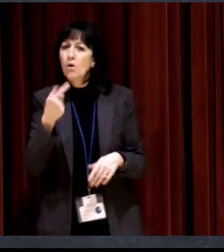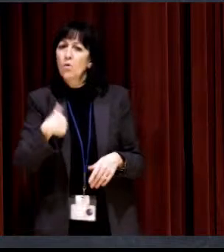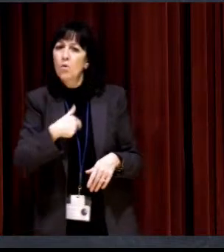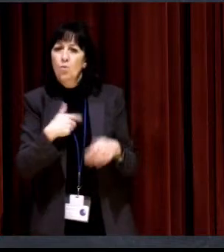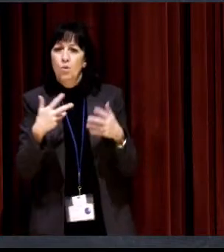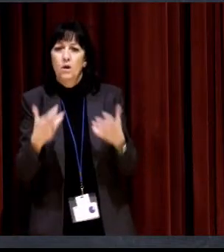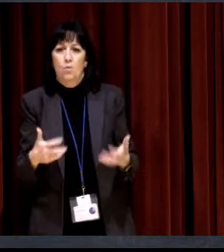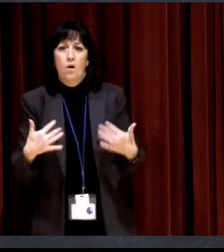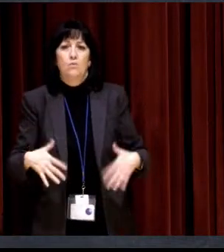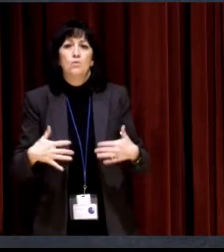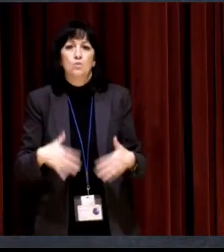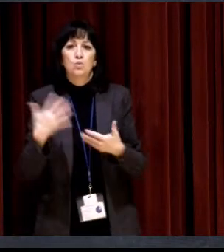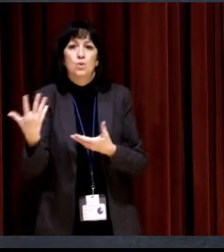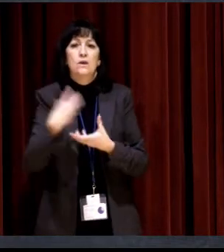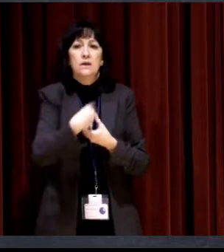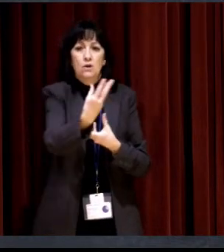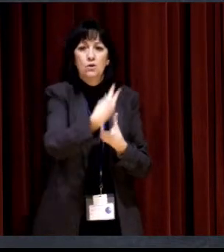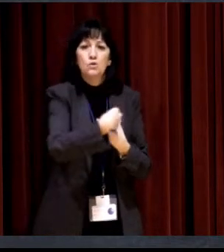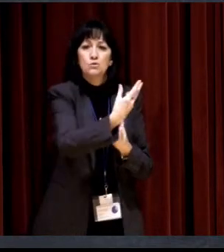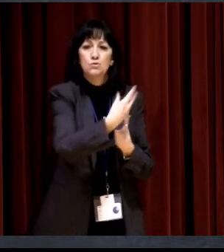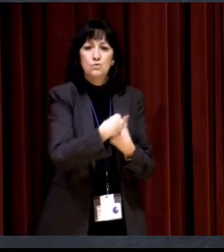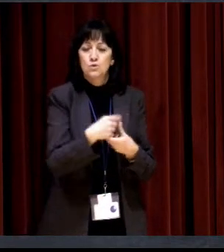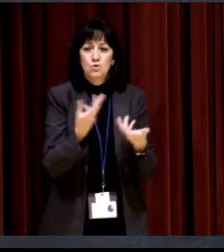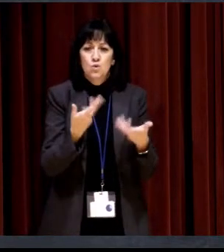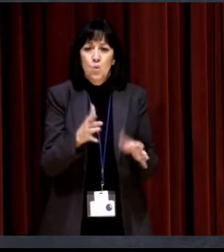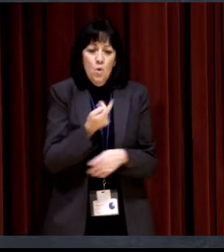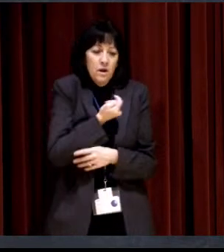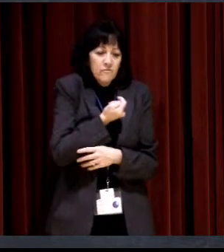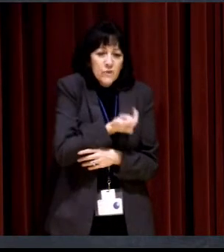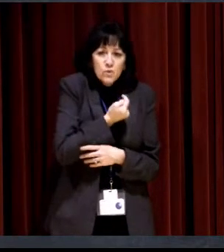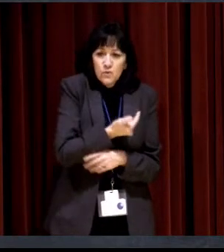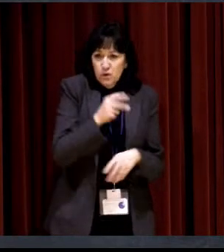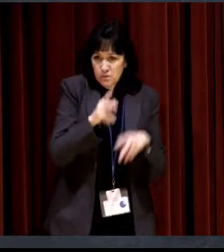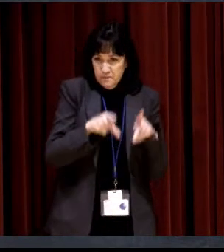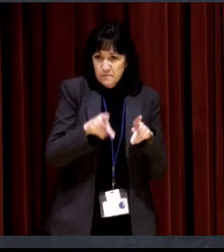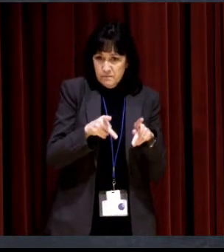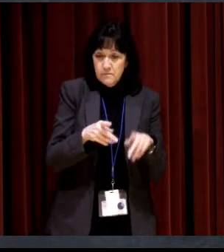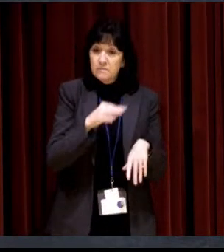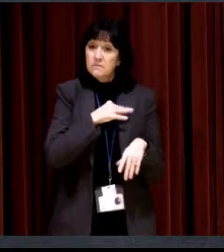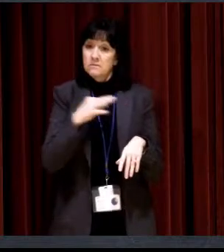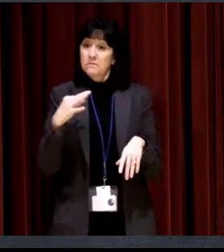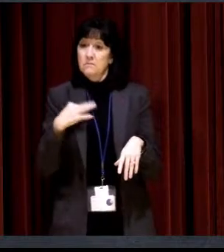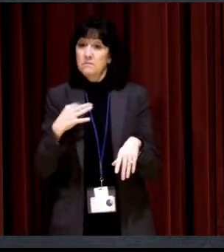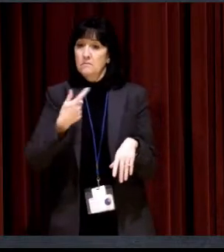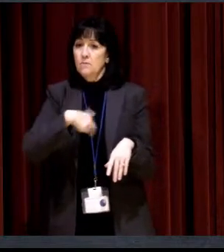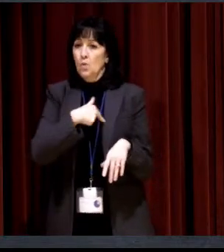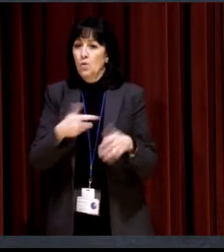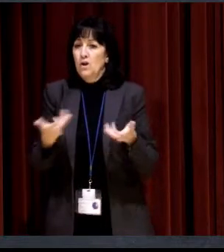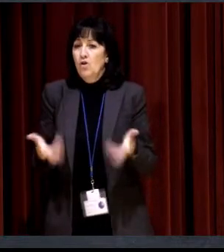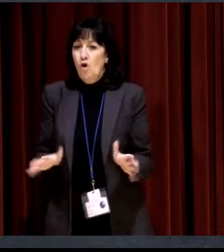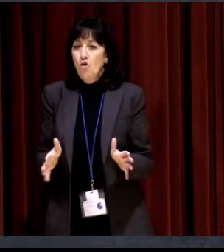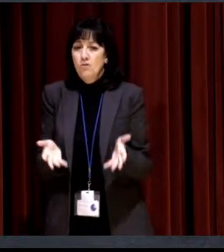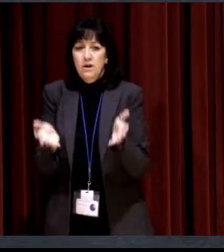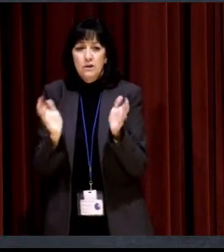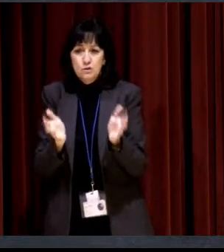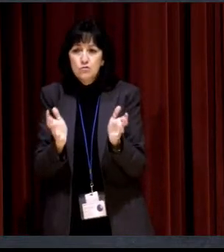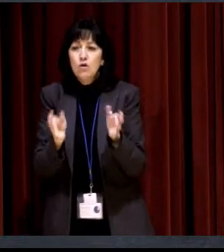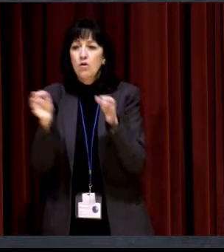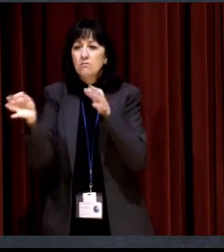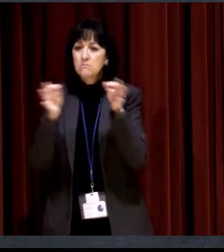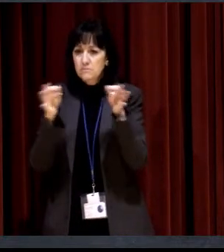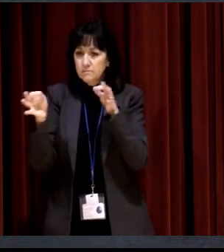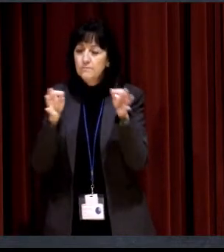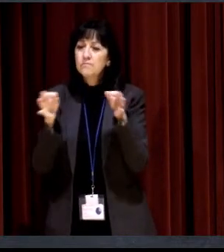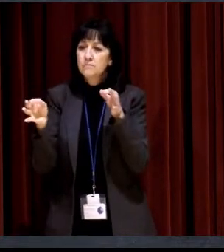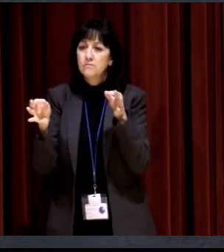it as like much larger than like a few people. And as far as staffing, we've talked, and this is again going to be something that we want to rely on the collaborative for, but